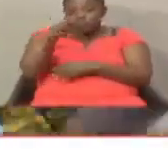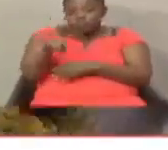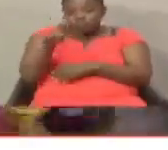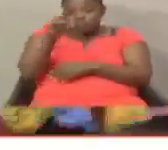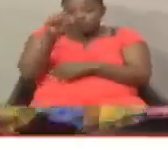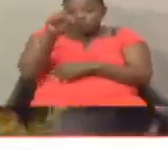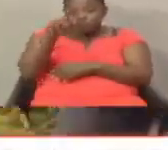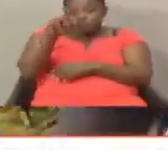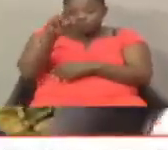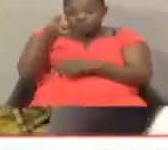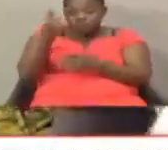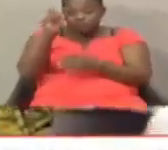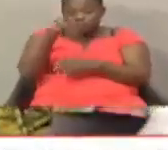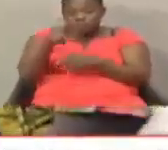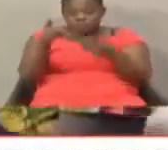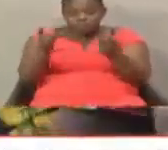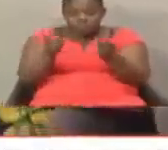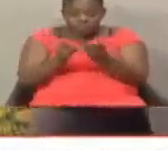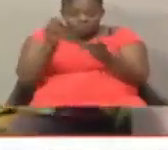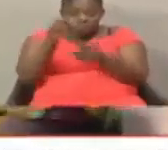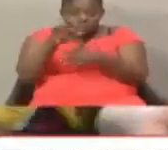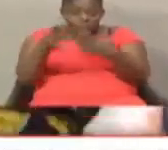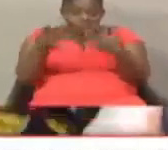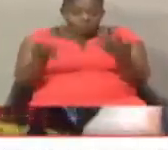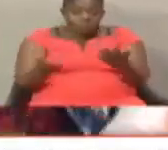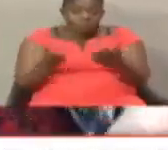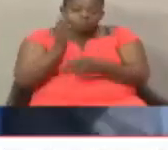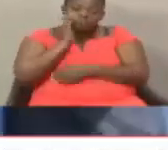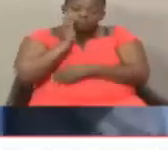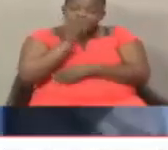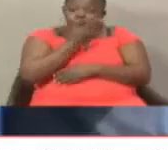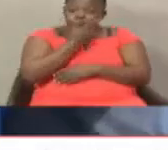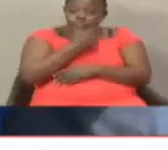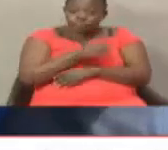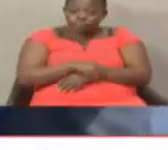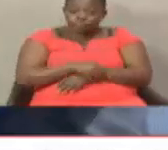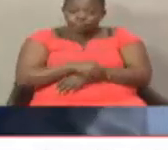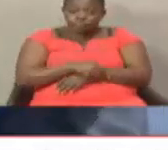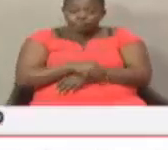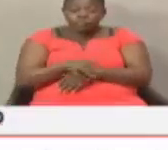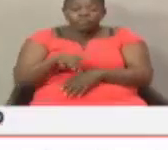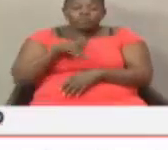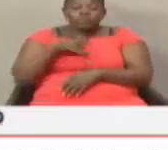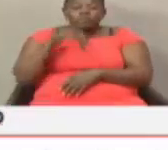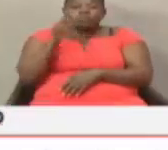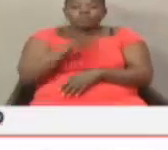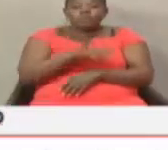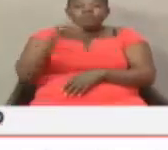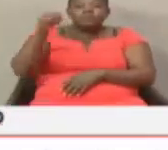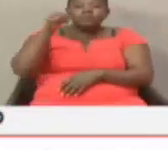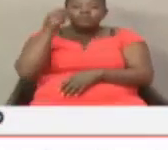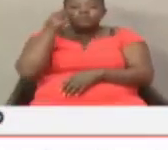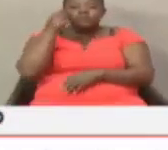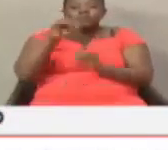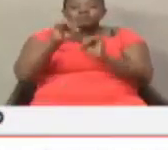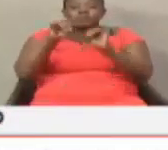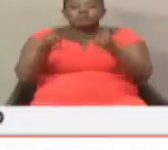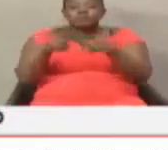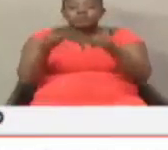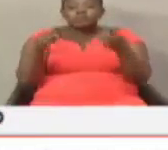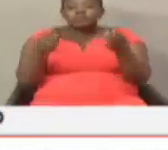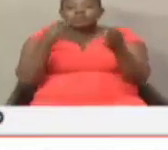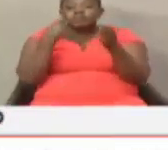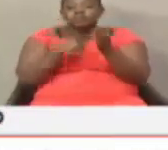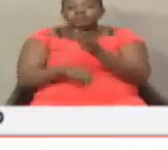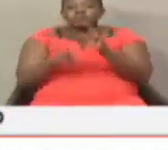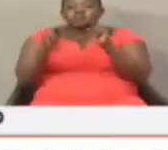Lewis Rubongoya batuuse mu kifo kino okubasaasira. Empisi zaabo binyojo bwe tubadde tulaba amawulire nga mugamba